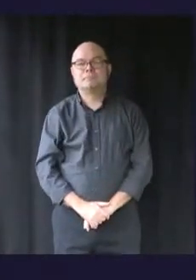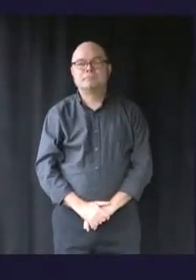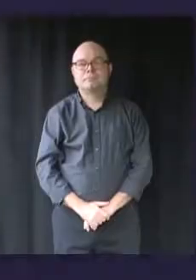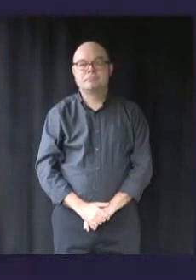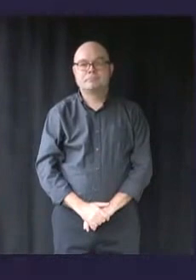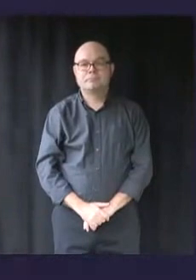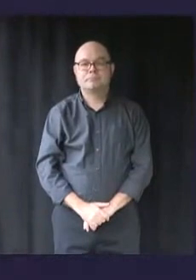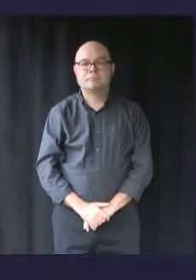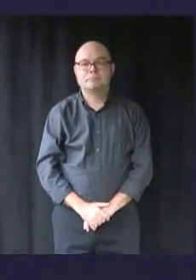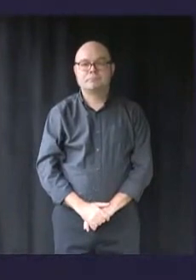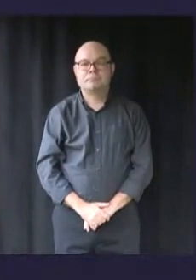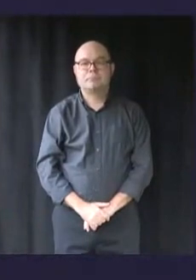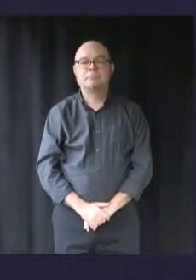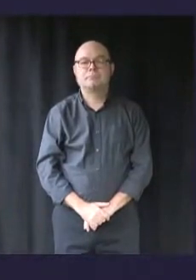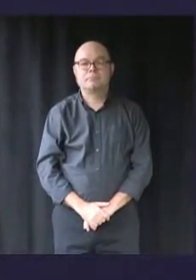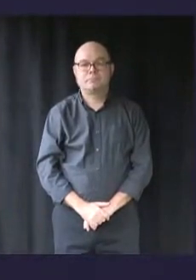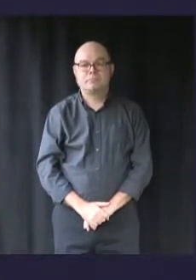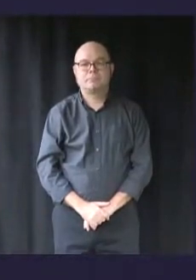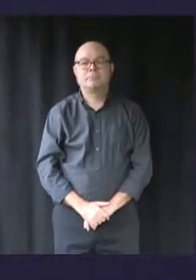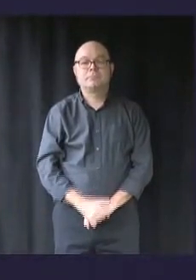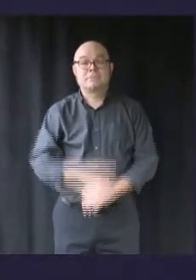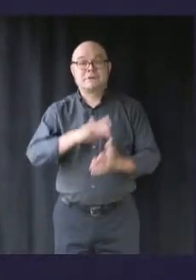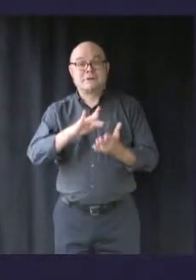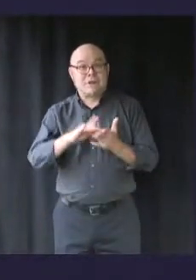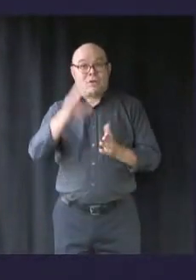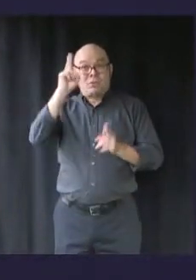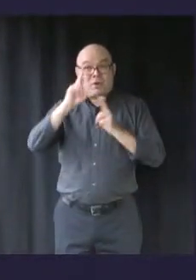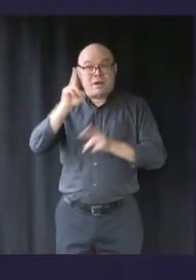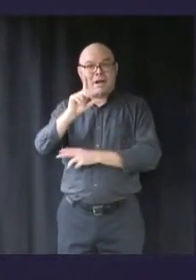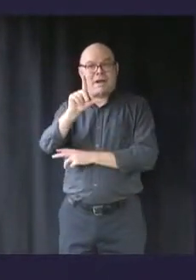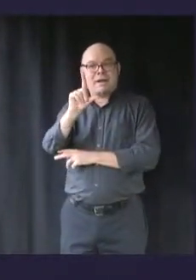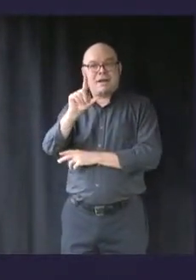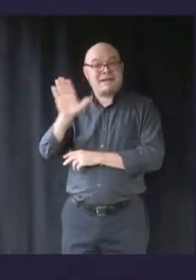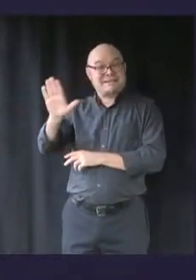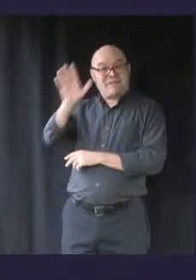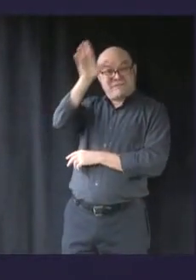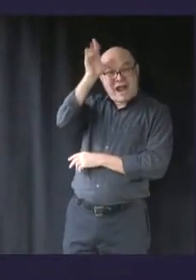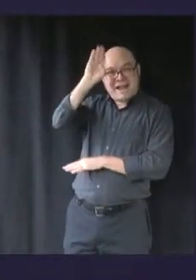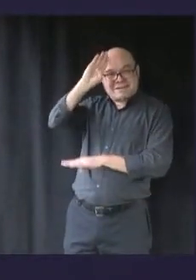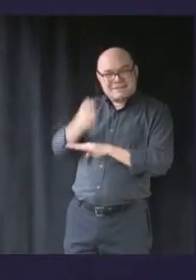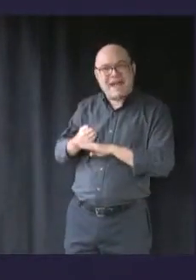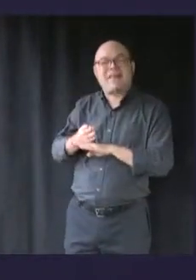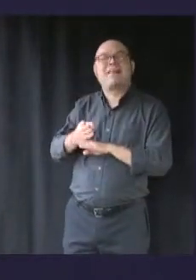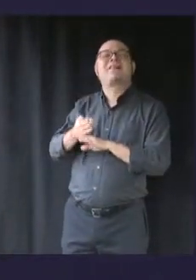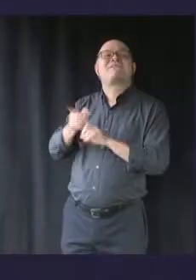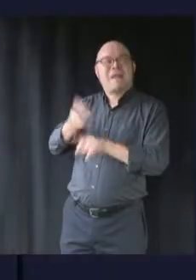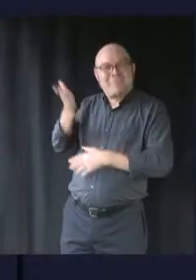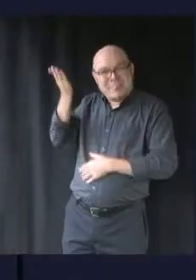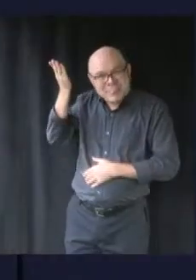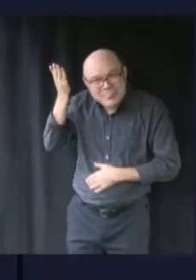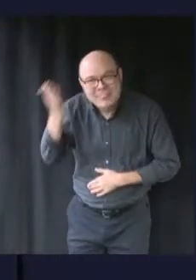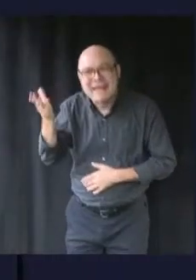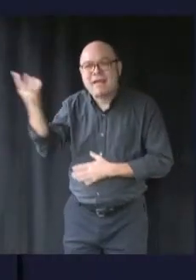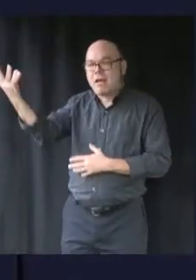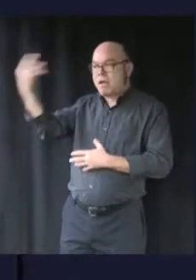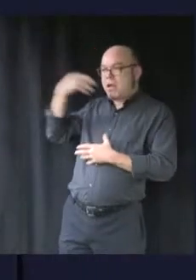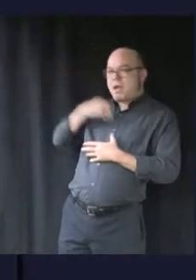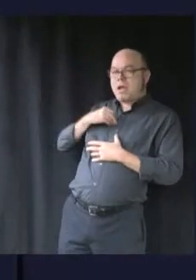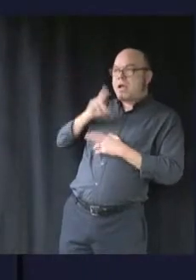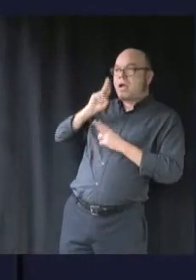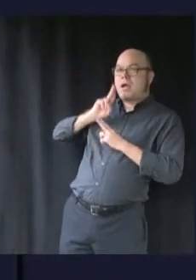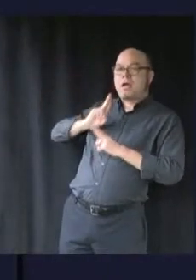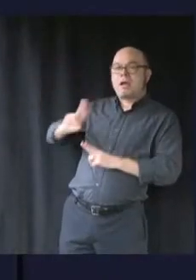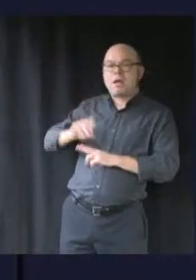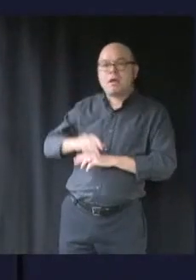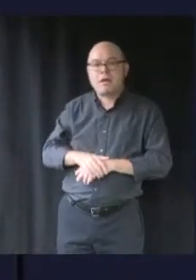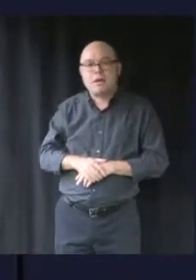and son, let's also dedicate it to the future of generations, to the students here in the